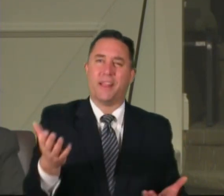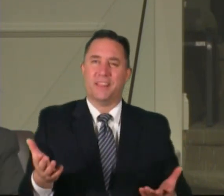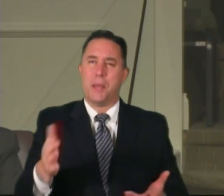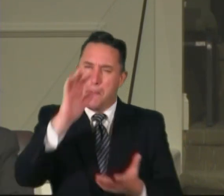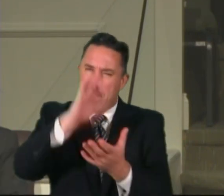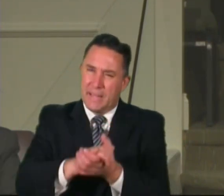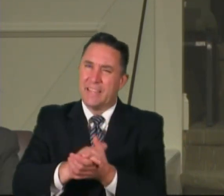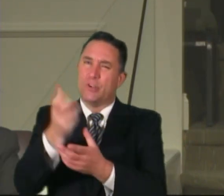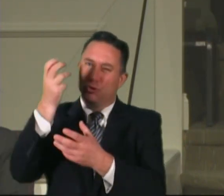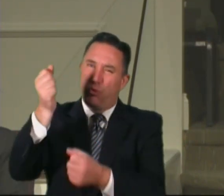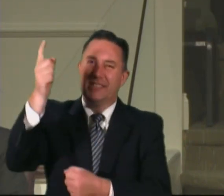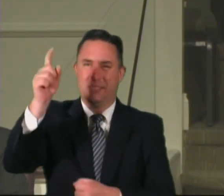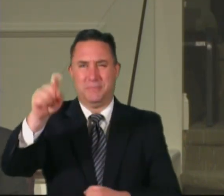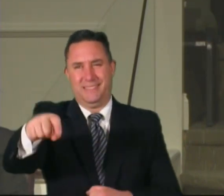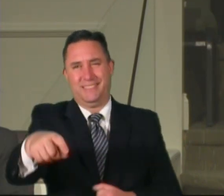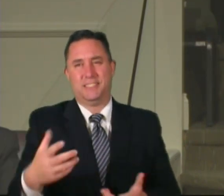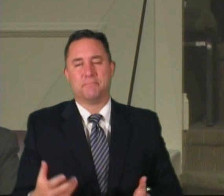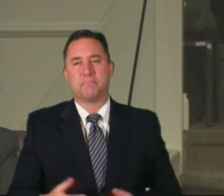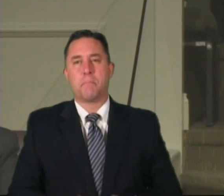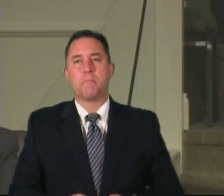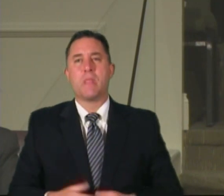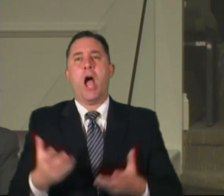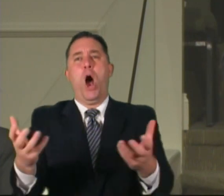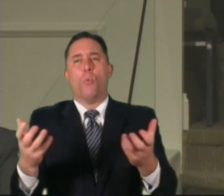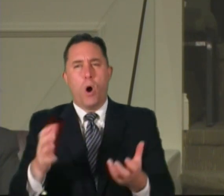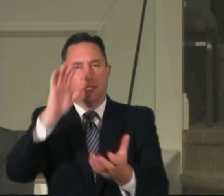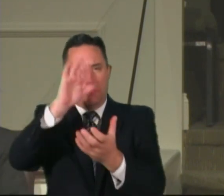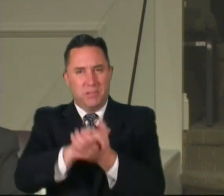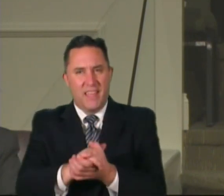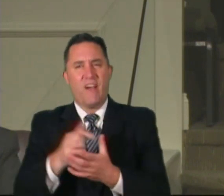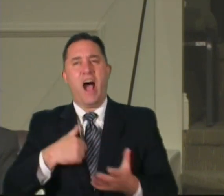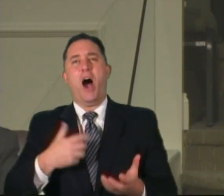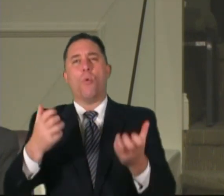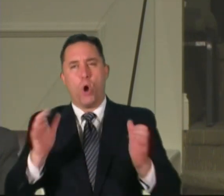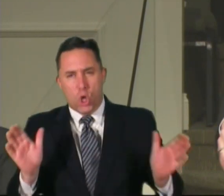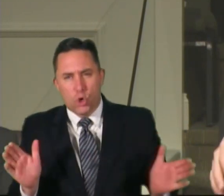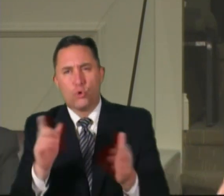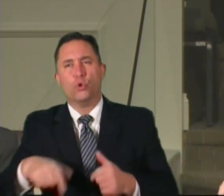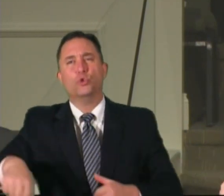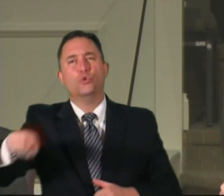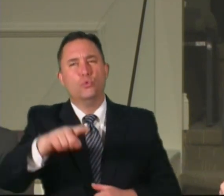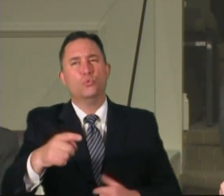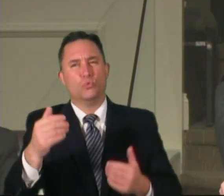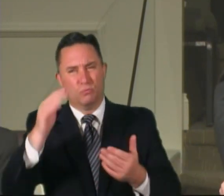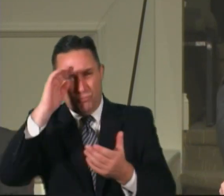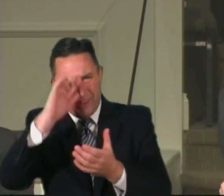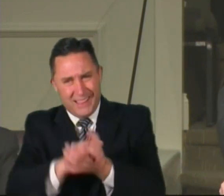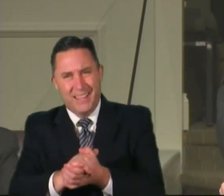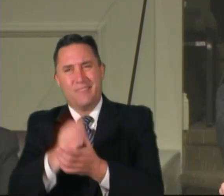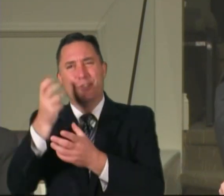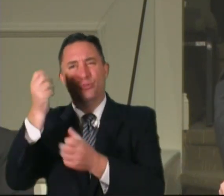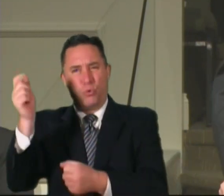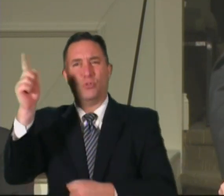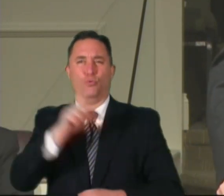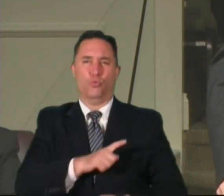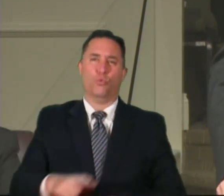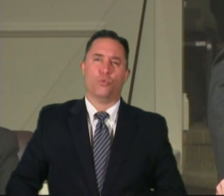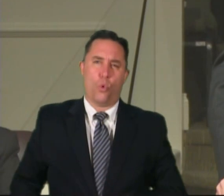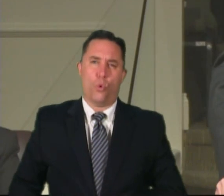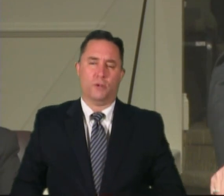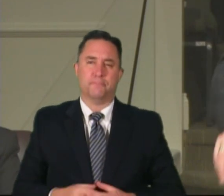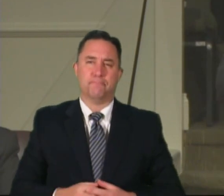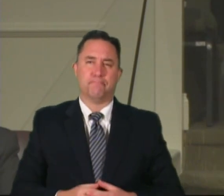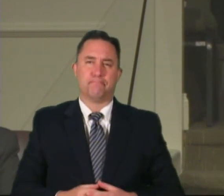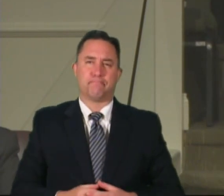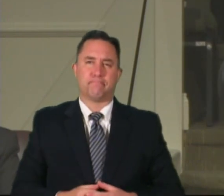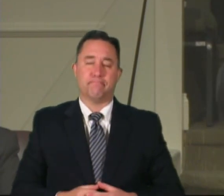must believe him and trust him. I want to believe that. I want to encourage you to believe that and trust the Lord